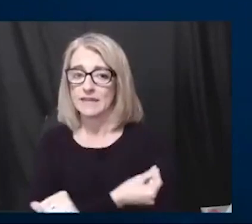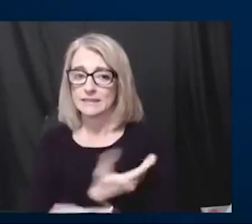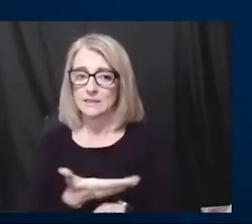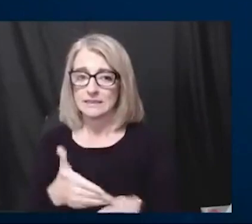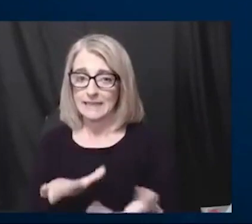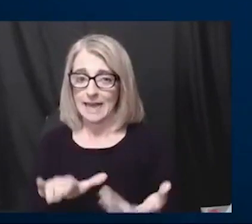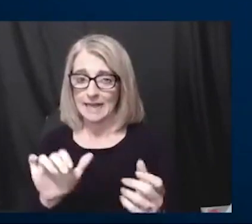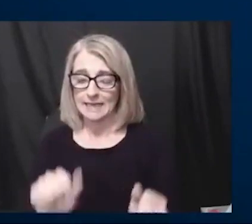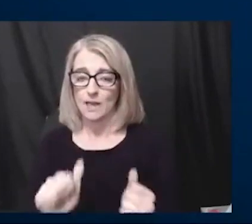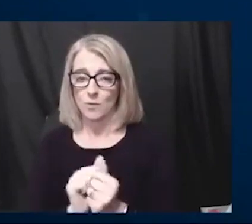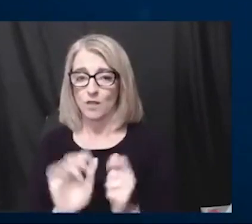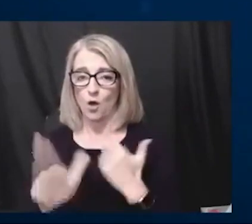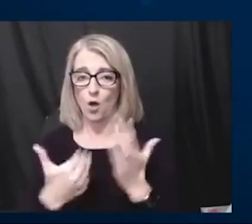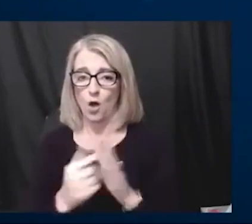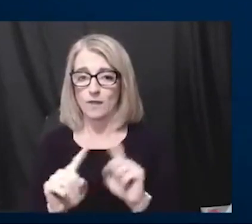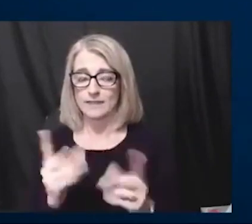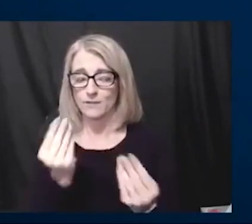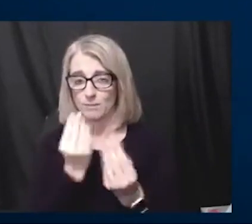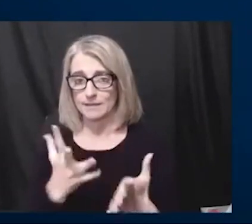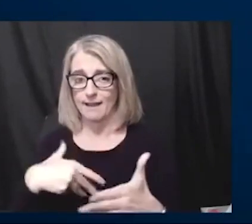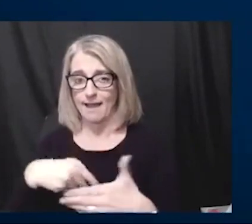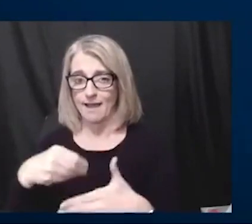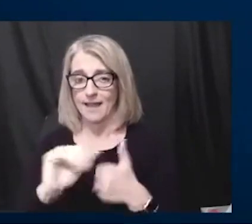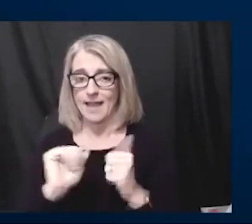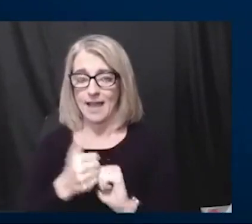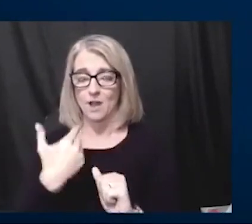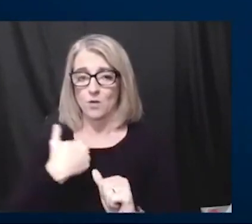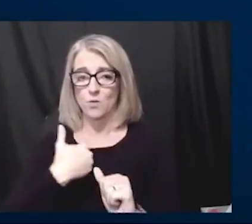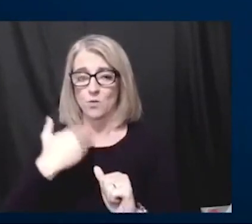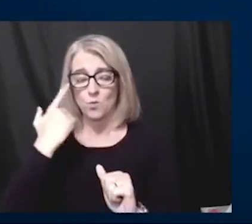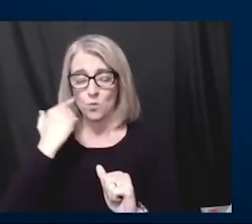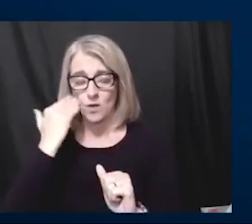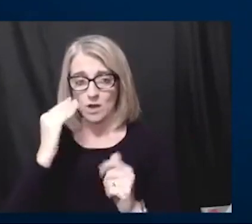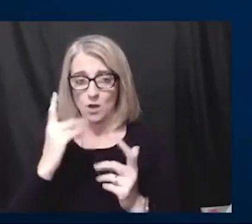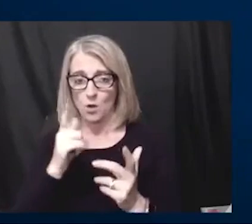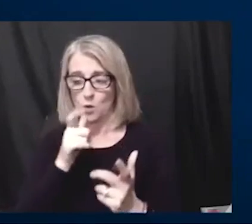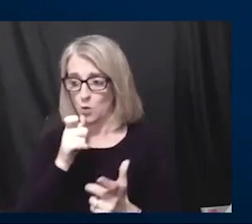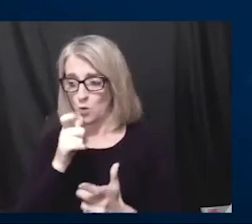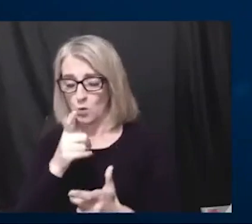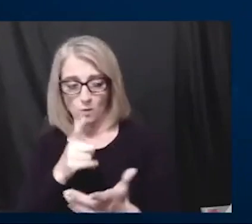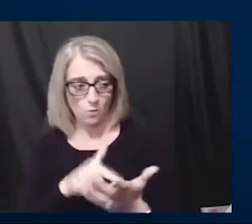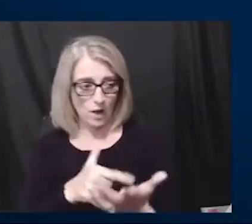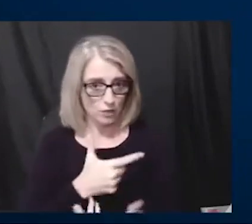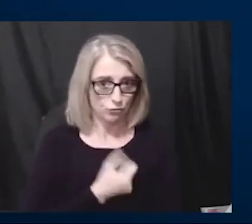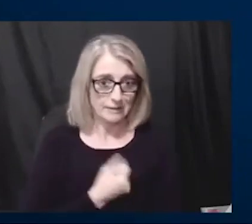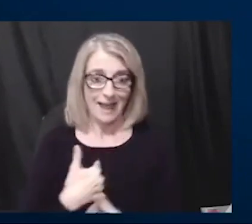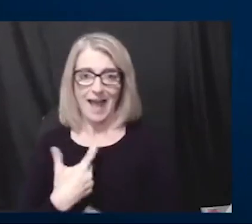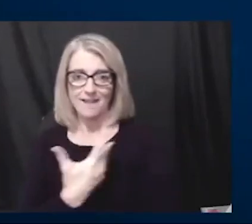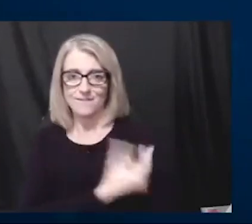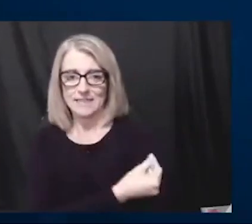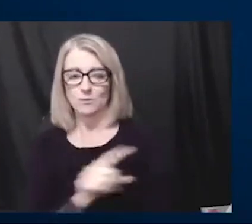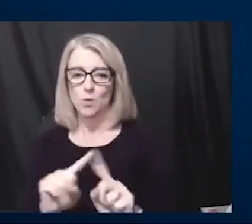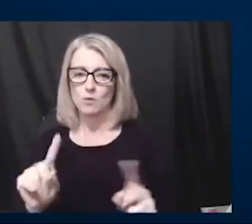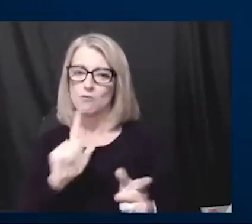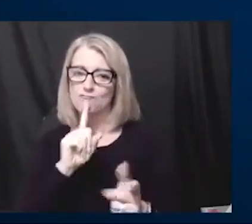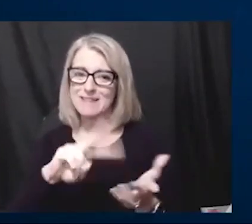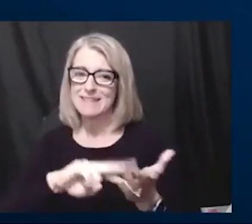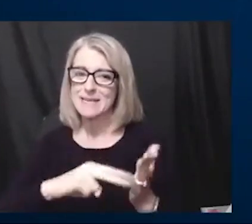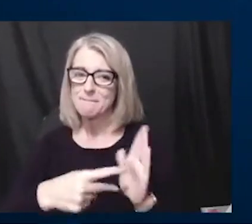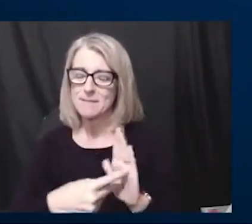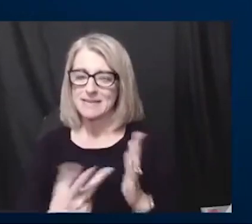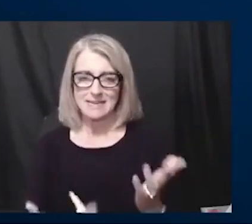honestly. Hey, we should get Blue Cross executives on here. We should get Blue Cross executives on here to answer that question. Let's talk about the DME United and talk to them. But when you